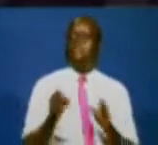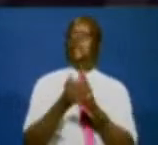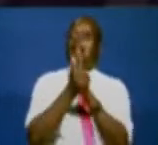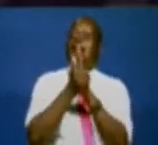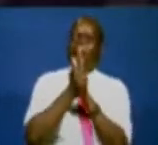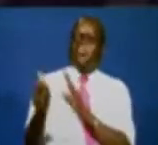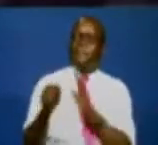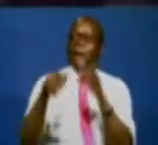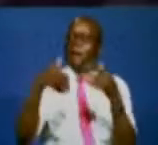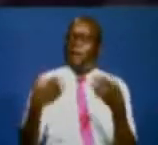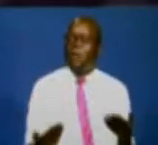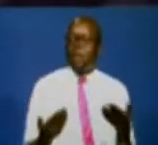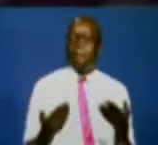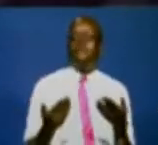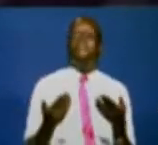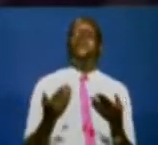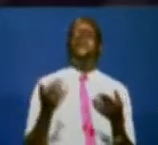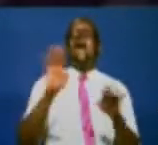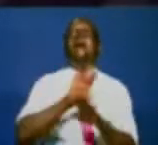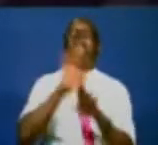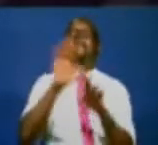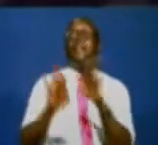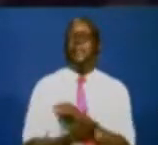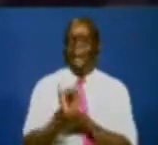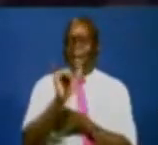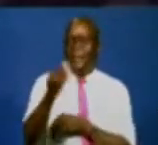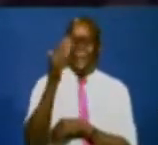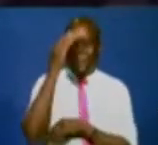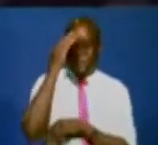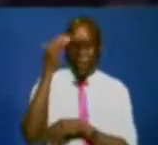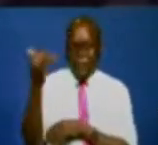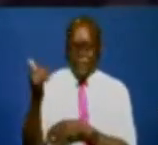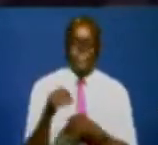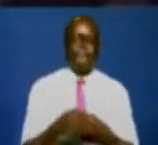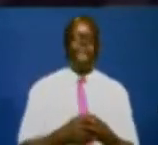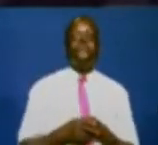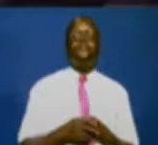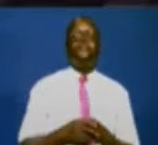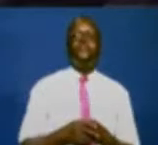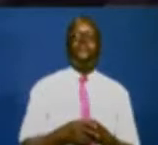on everything. That is why, Mr. Speaker,